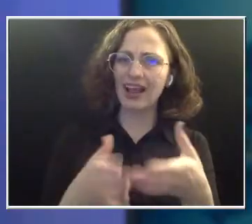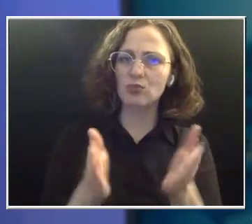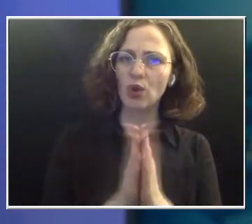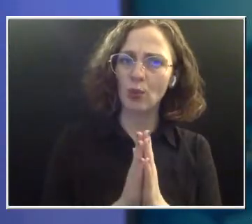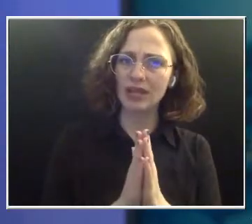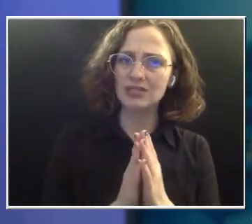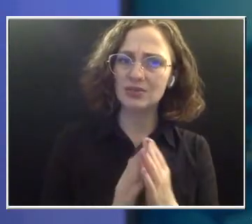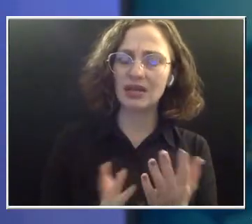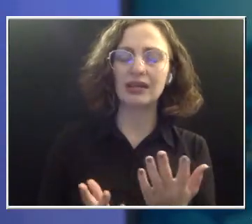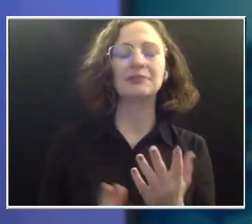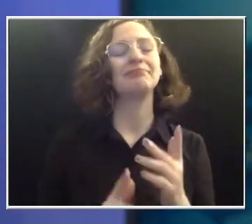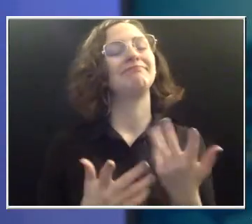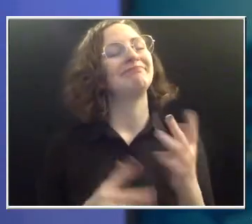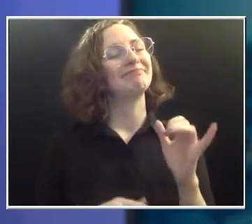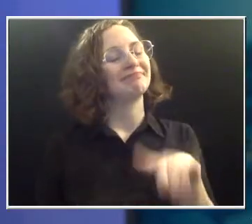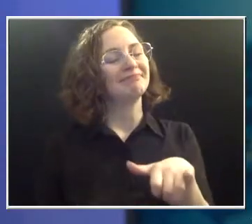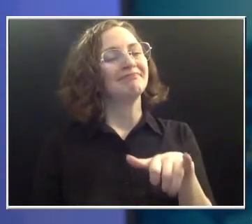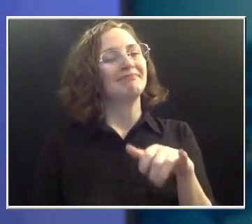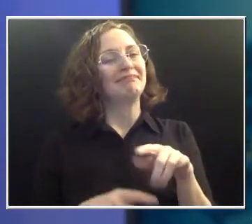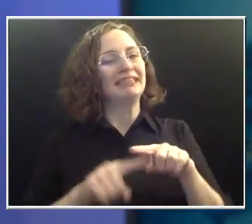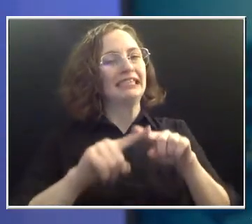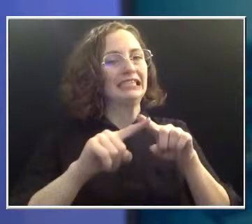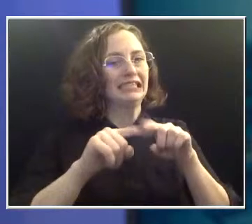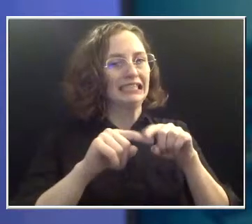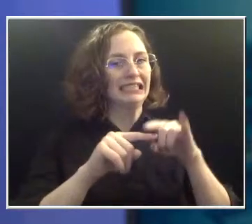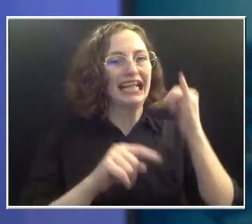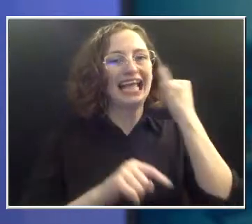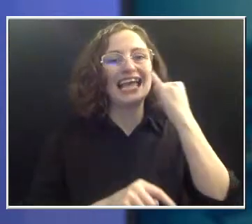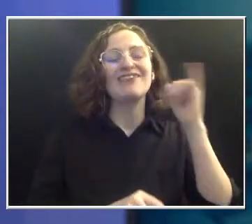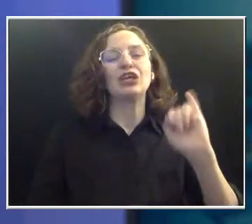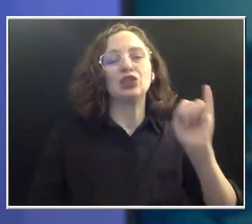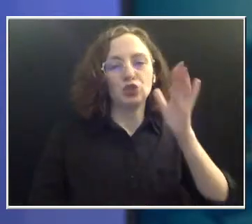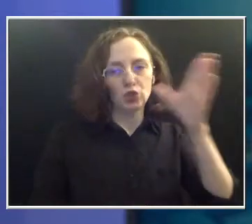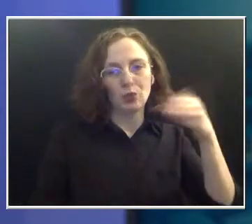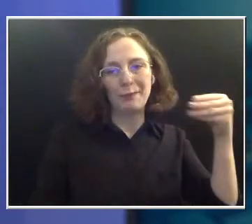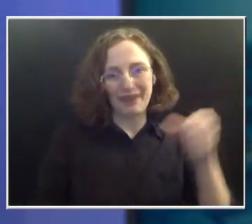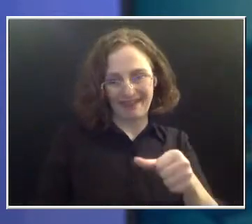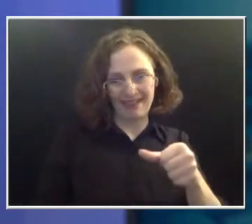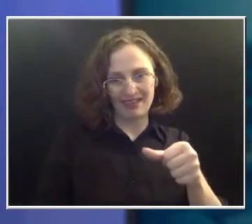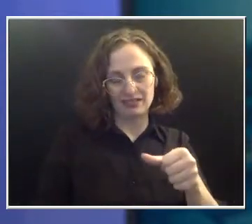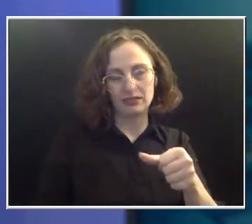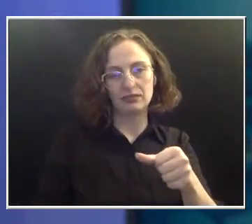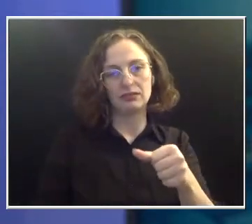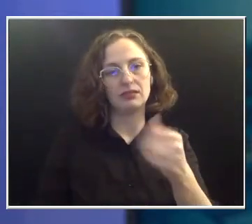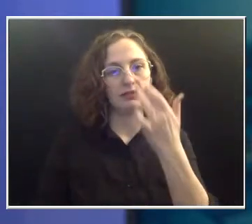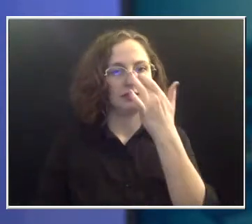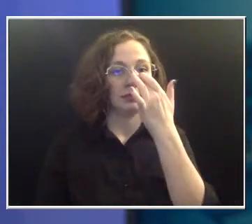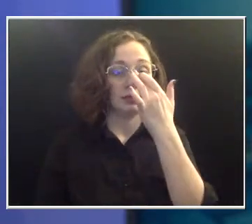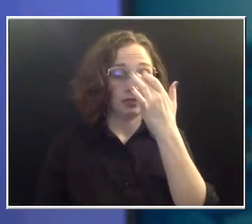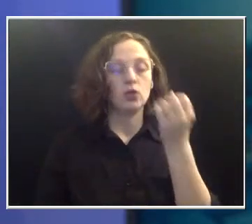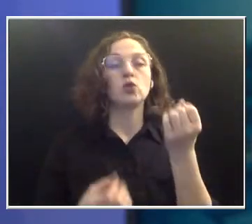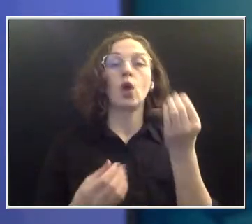little bit tricky as far as will it be covered by insurance. Yes. And so I will tell you that if you are